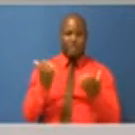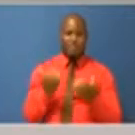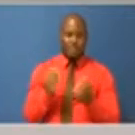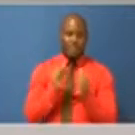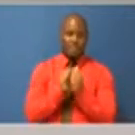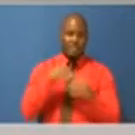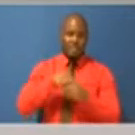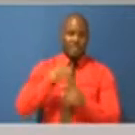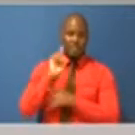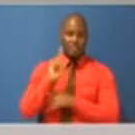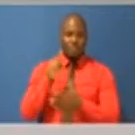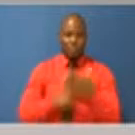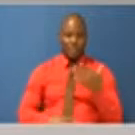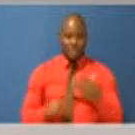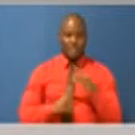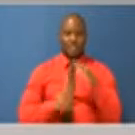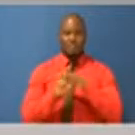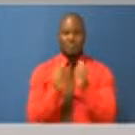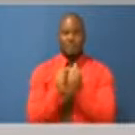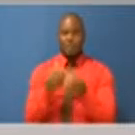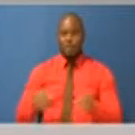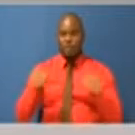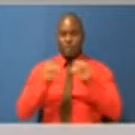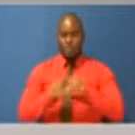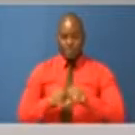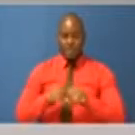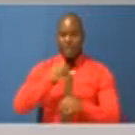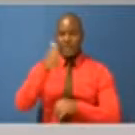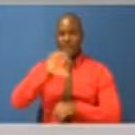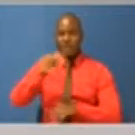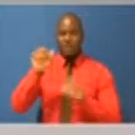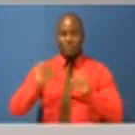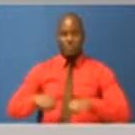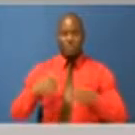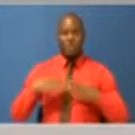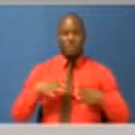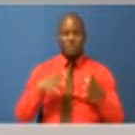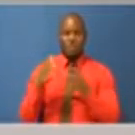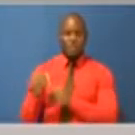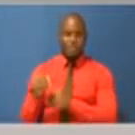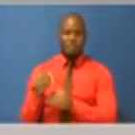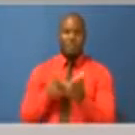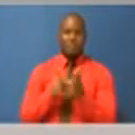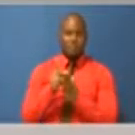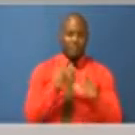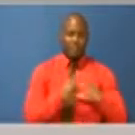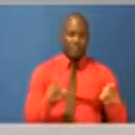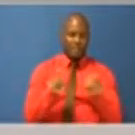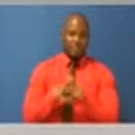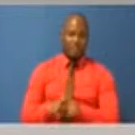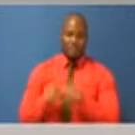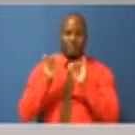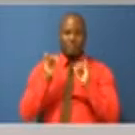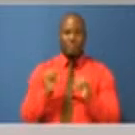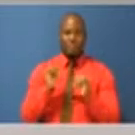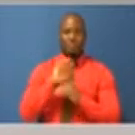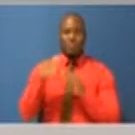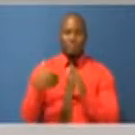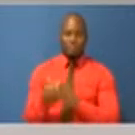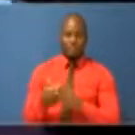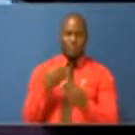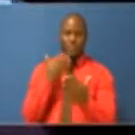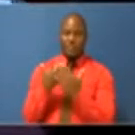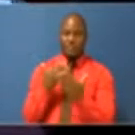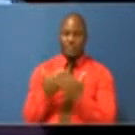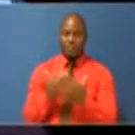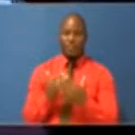nairobi what if we set up organizations in other countries where people can earn and also find housing so i think that's something we should also encourage to decongest thank